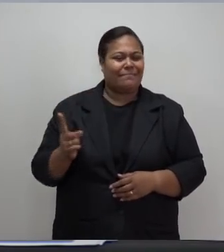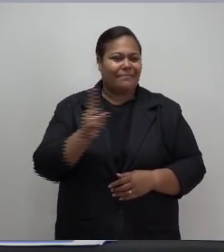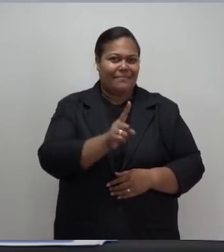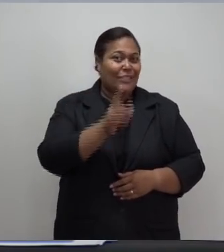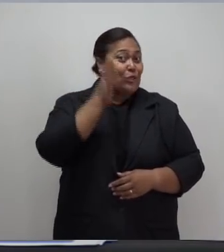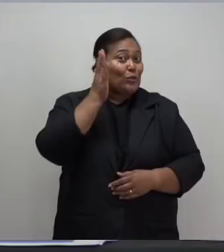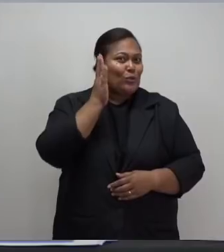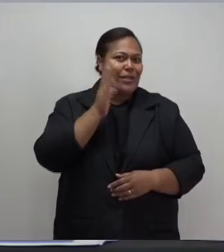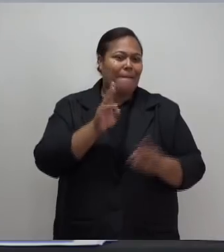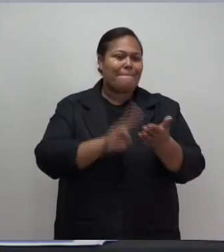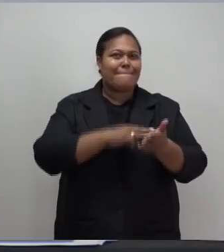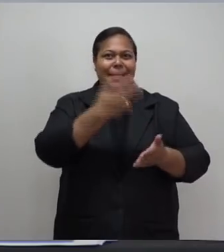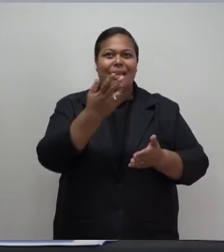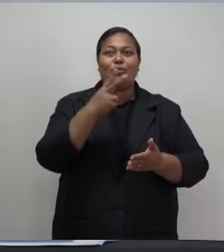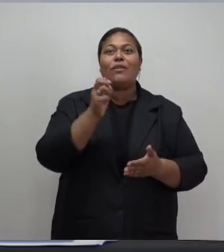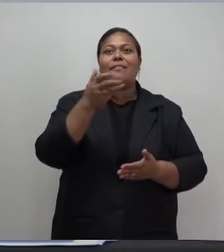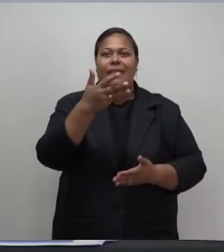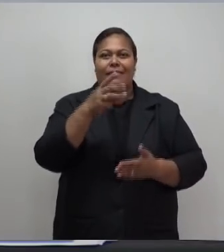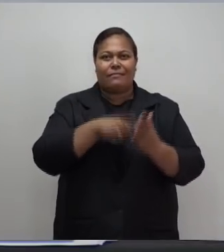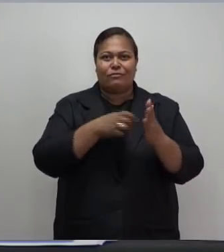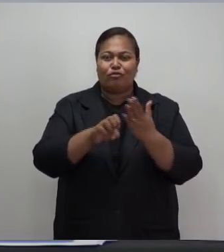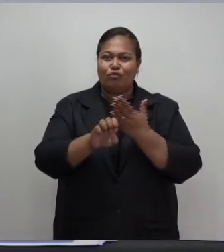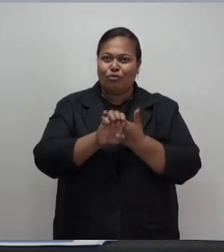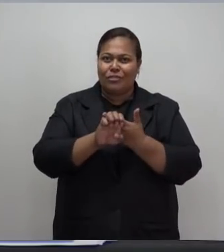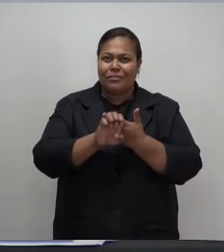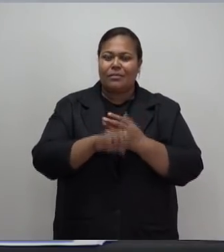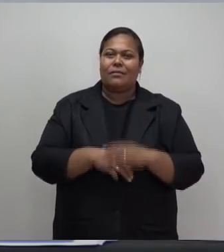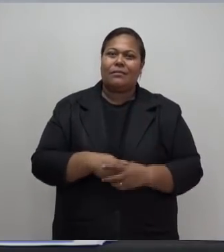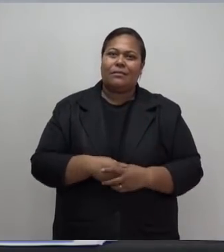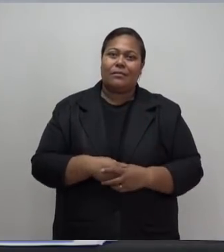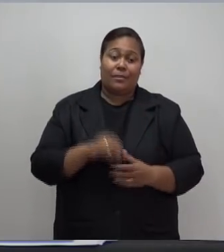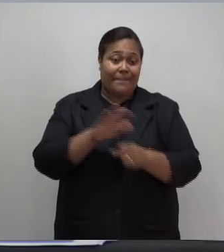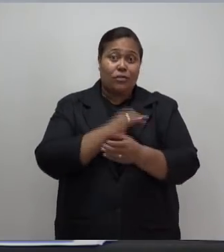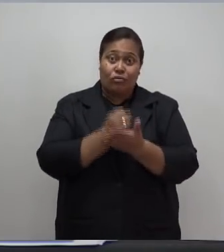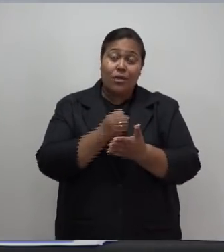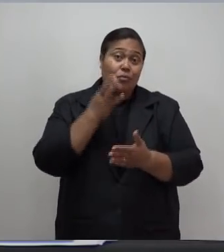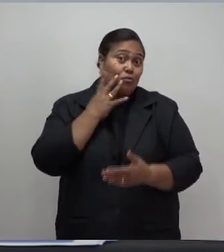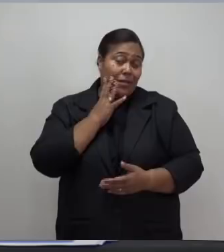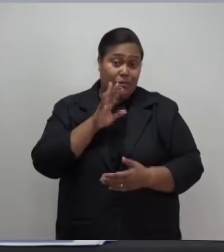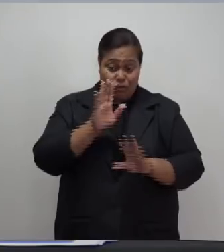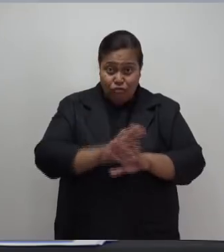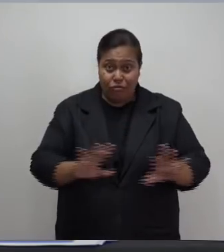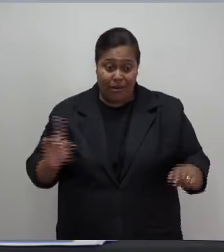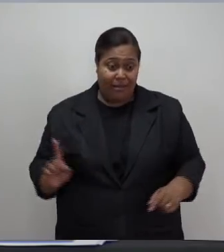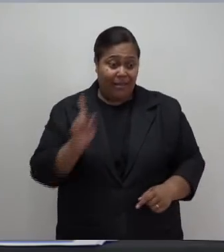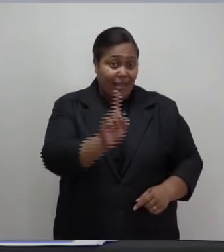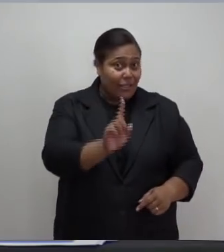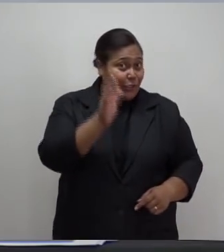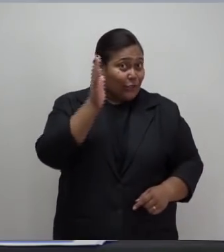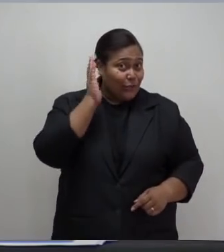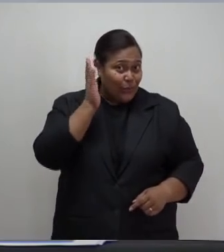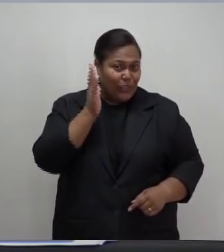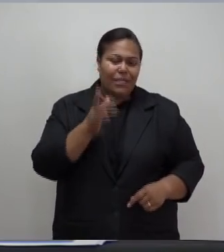school on Monday, 29th June, in ensuring that when the children do report to school on the 30th of June, we have